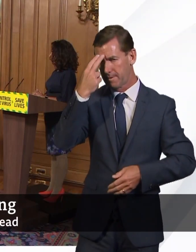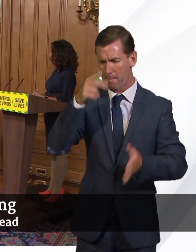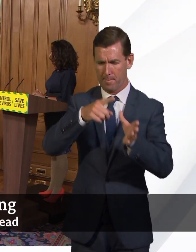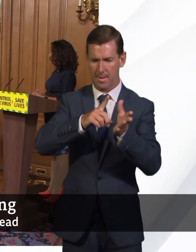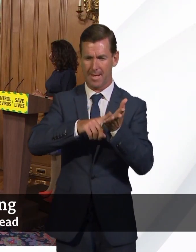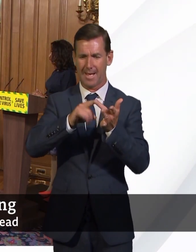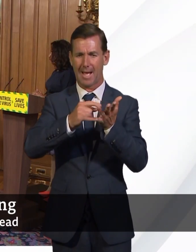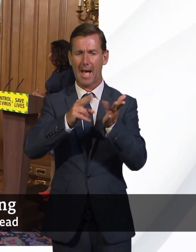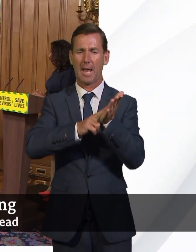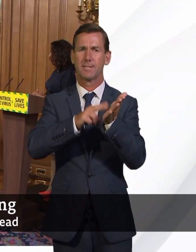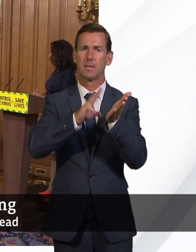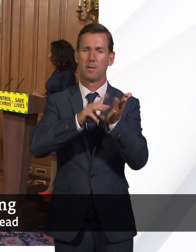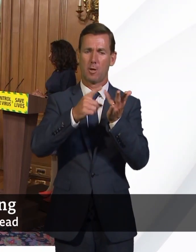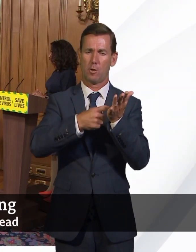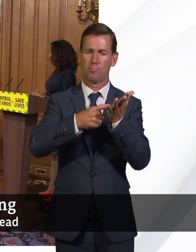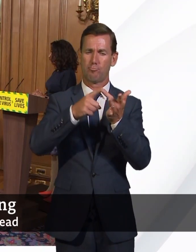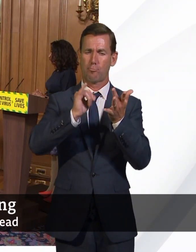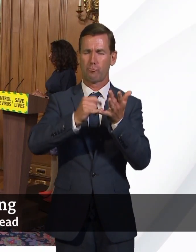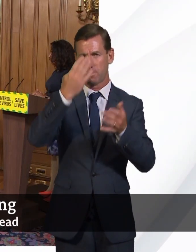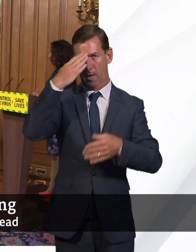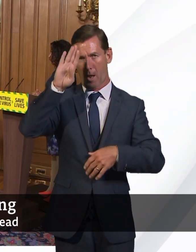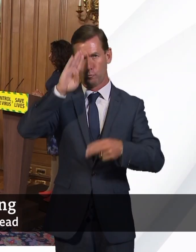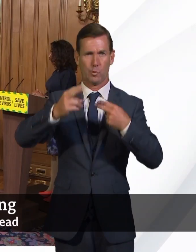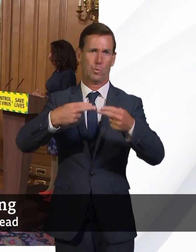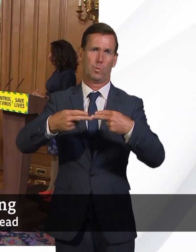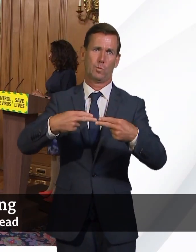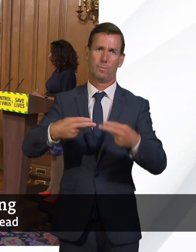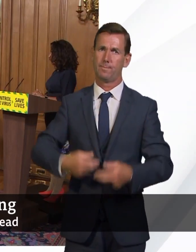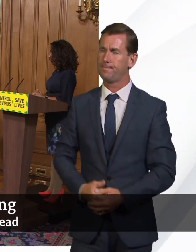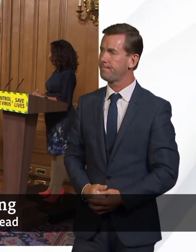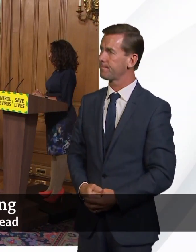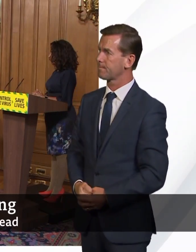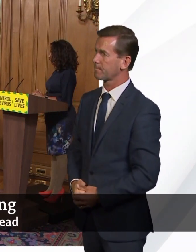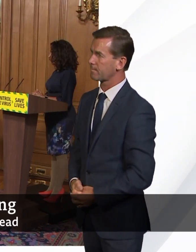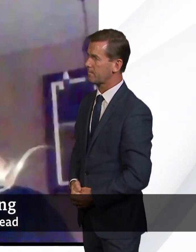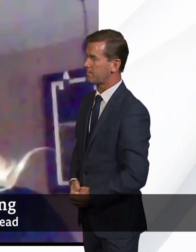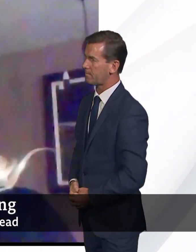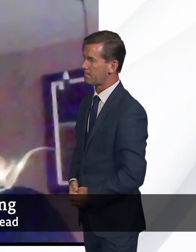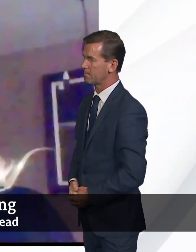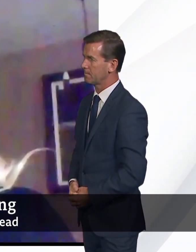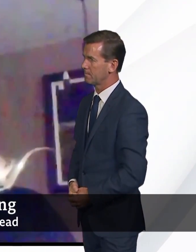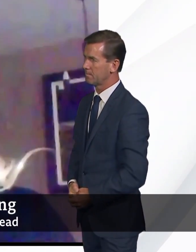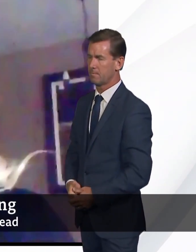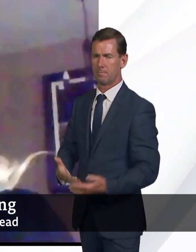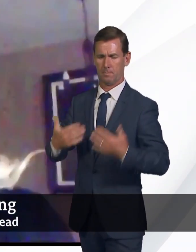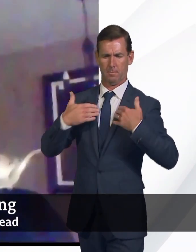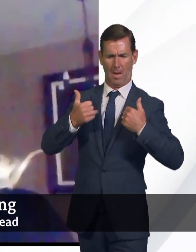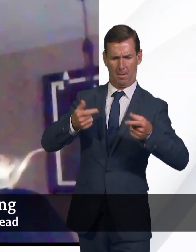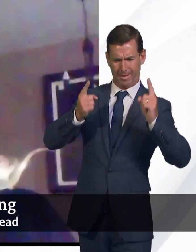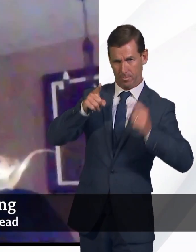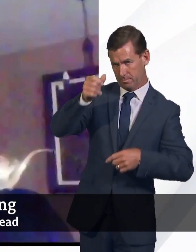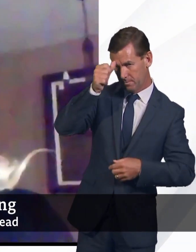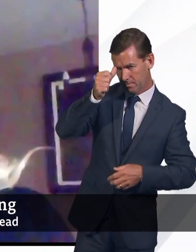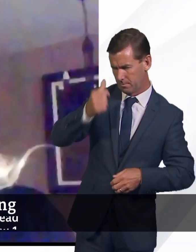the Irish News. Alison. Hi, Secretary of State. As you will be aware, businesses impacted by the lockdown measures are expecting a